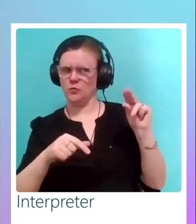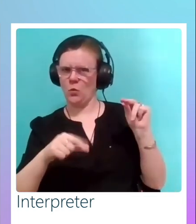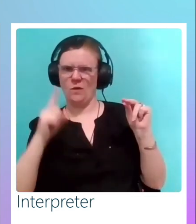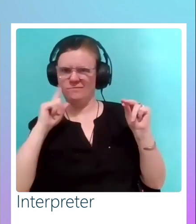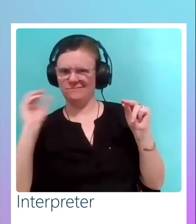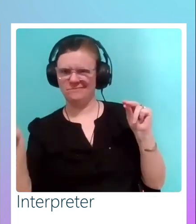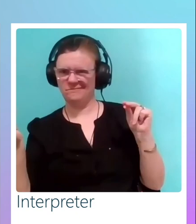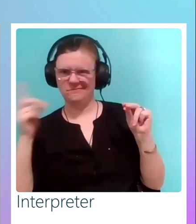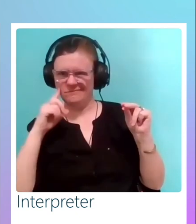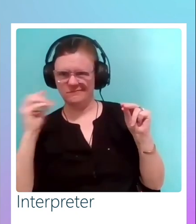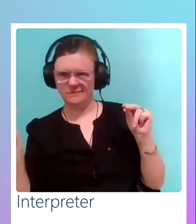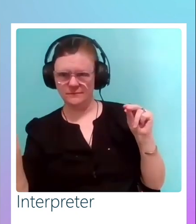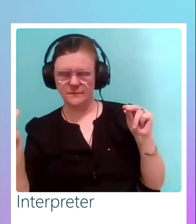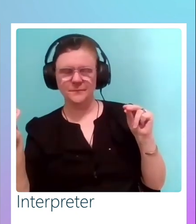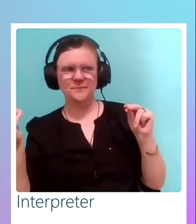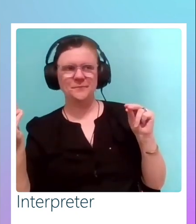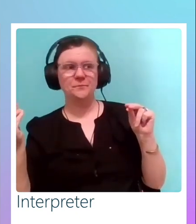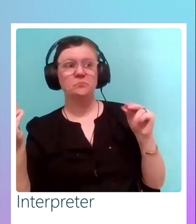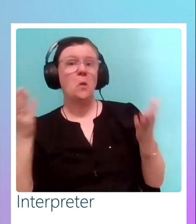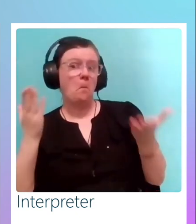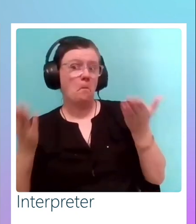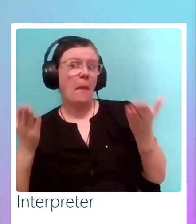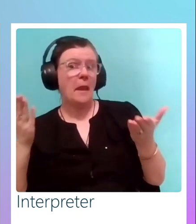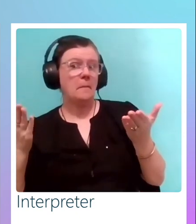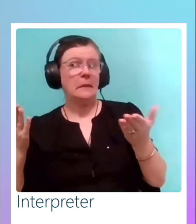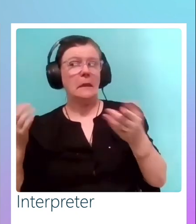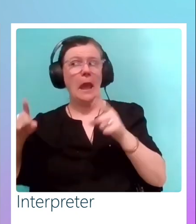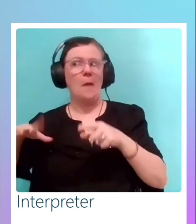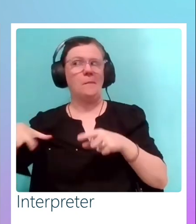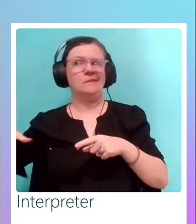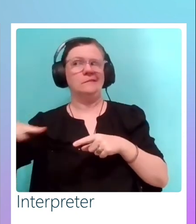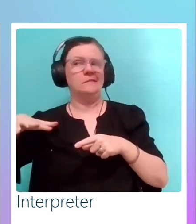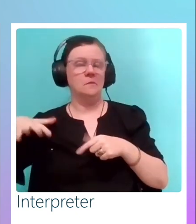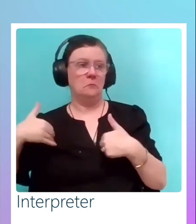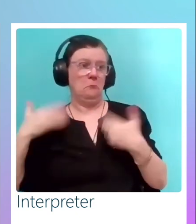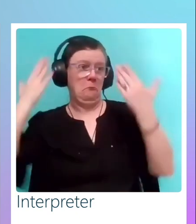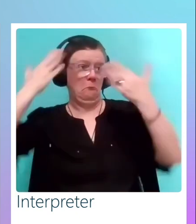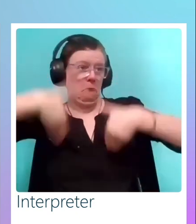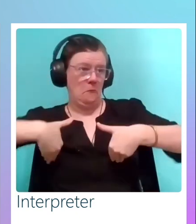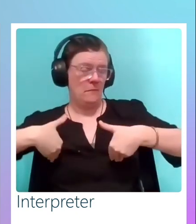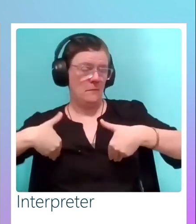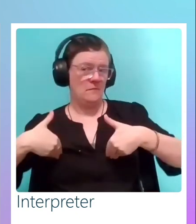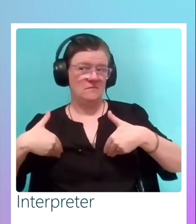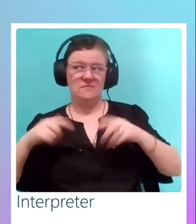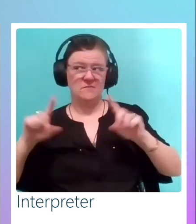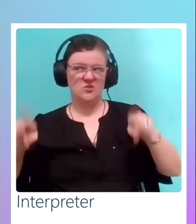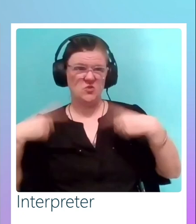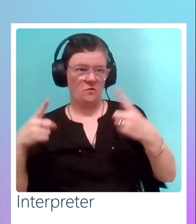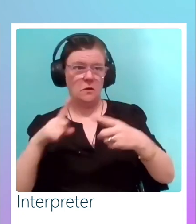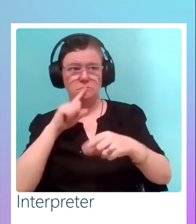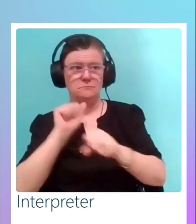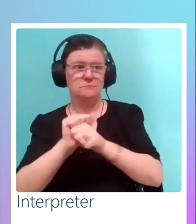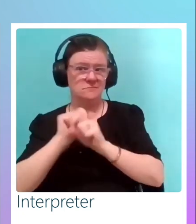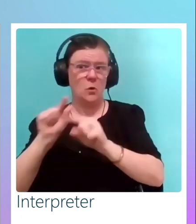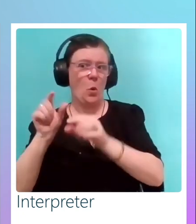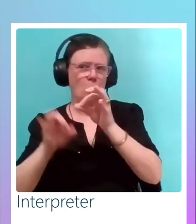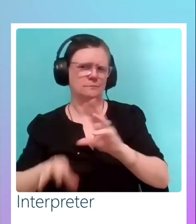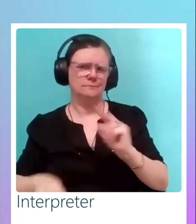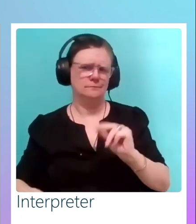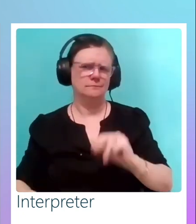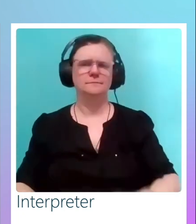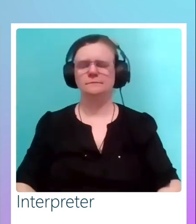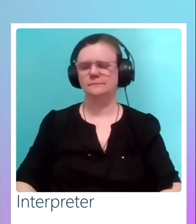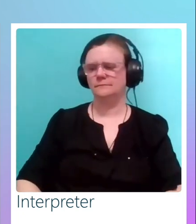No, so but that could be happening in the background. But no, there haven't been any taken to court, no. All